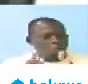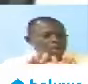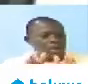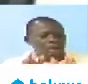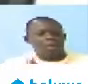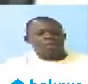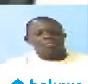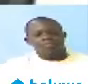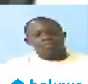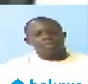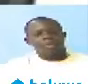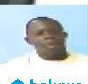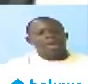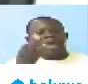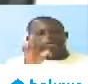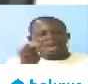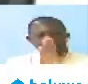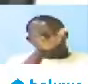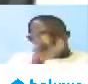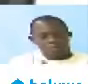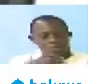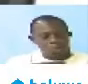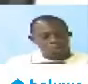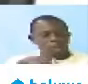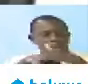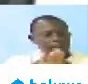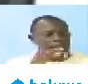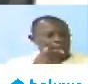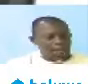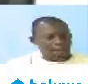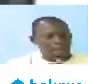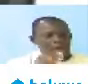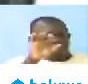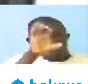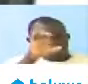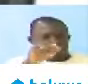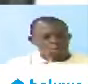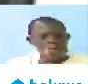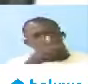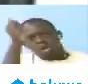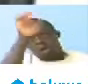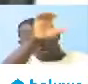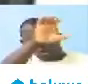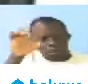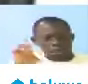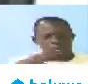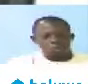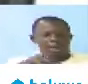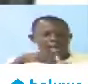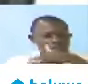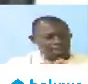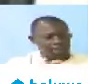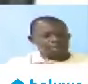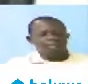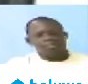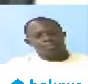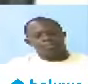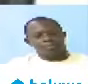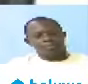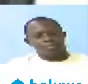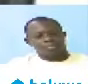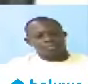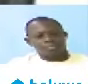so albeduna bangku bangku kam. Wherever you are supposed to go, any country that you are supposed to enter, atela londo bejele anime